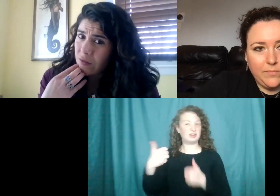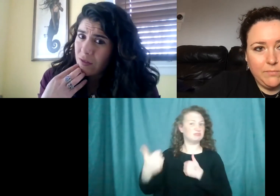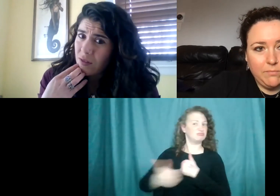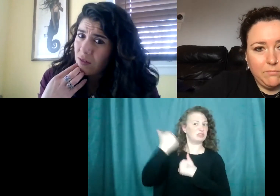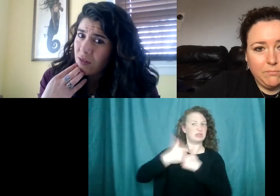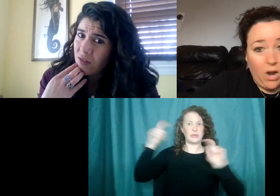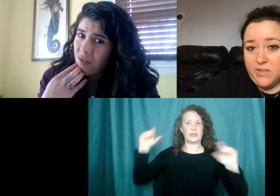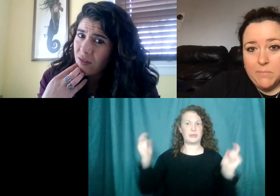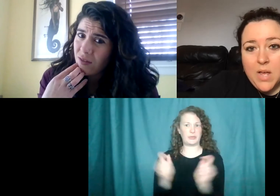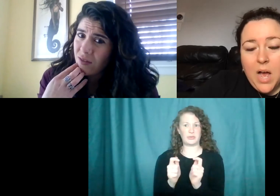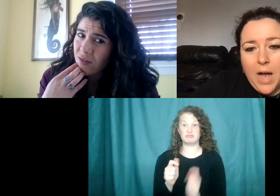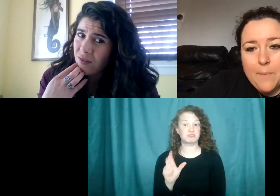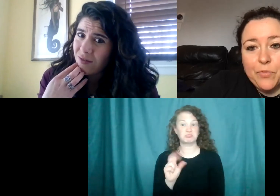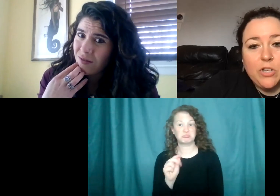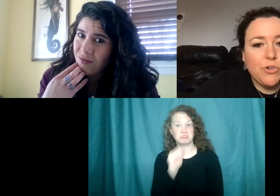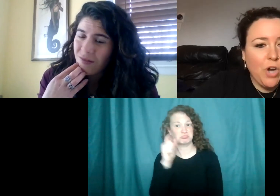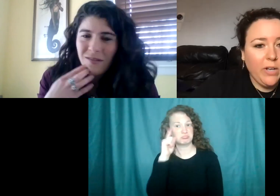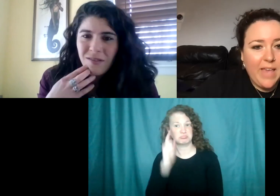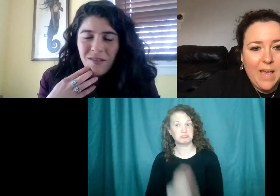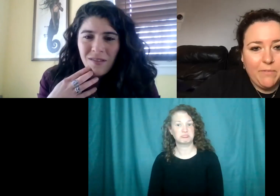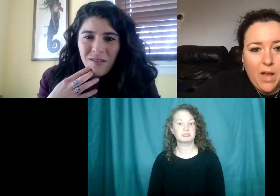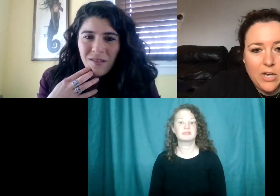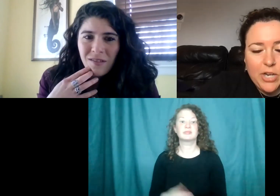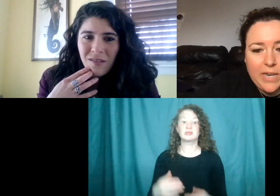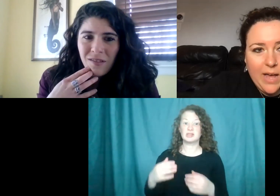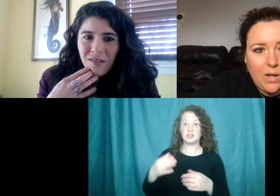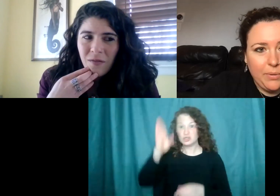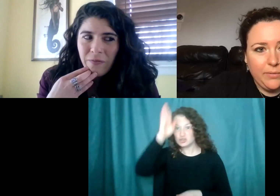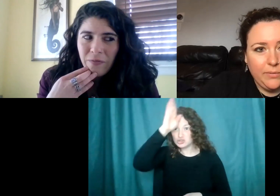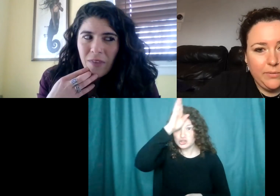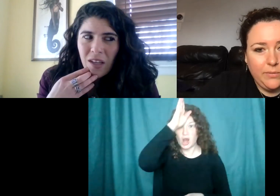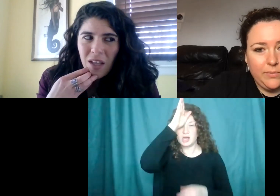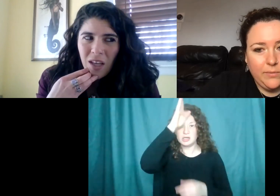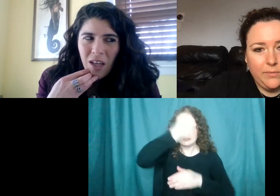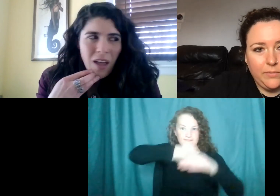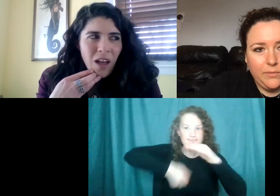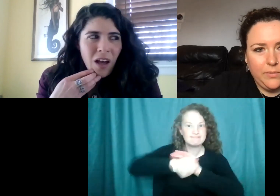of. Awesome. Do sharks camouflage in kelp?